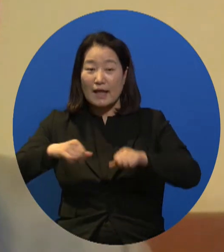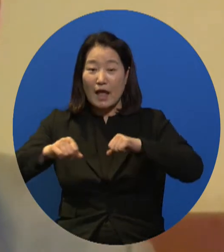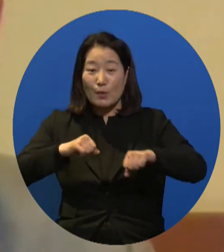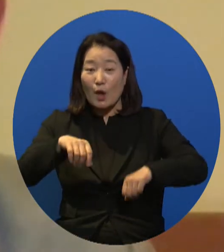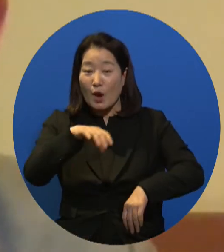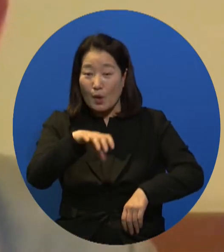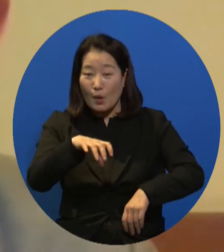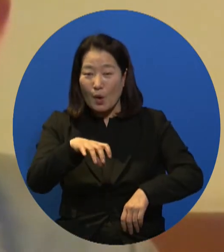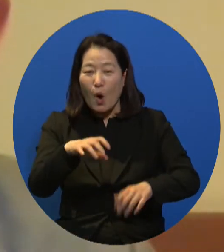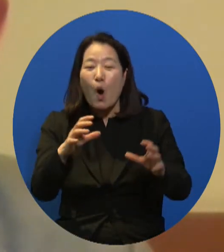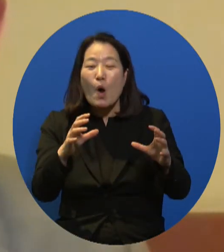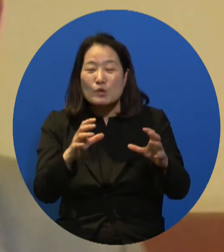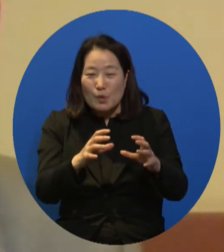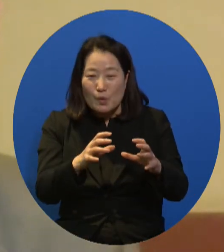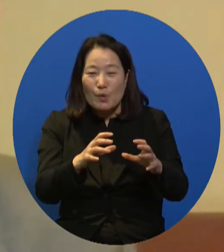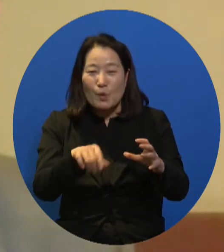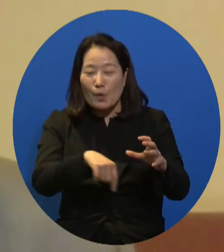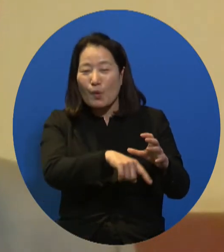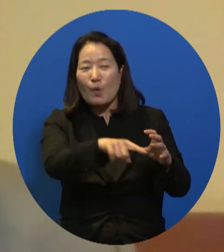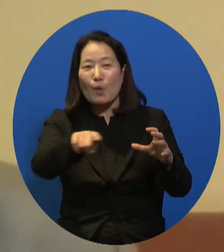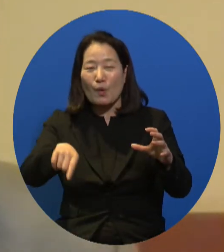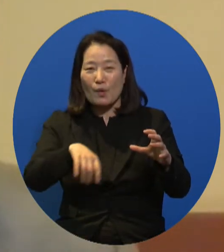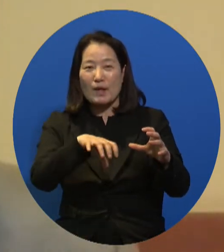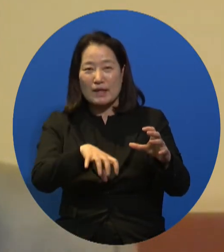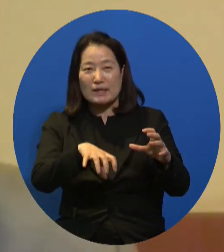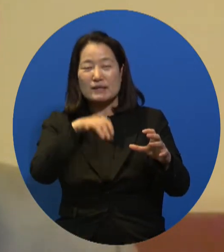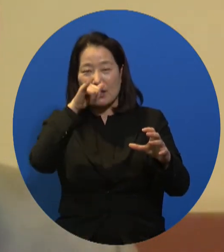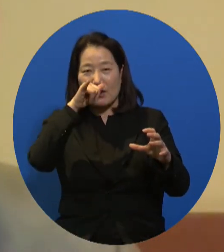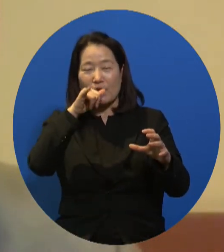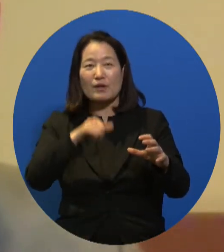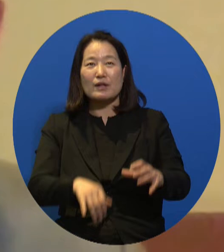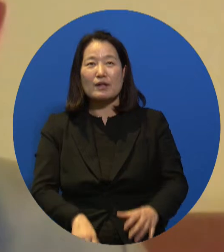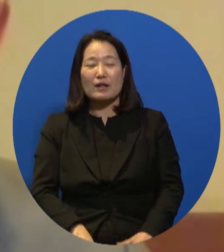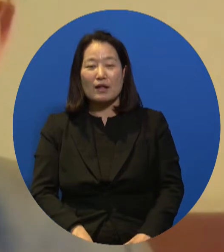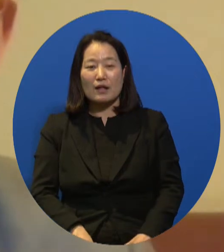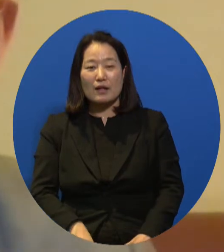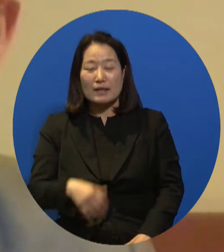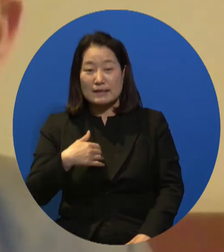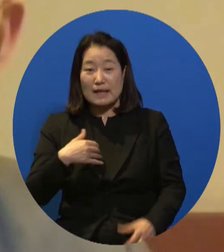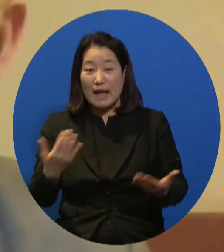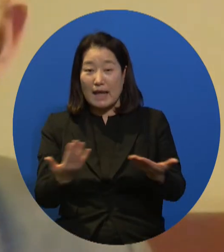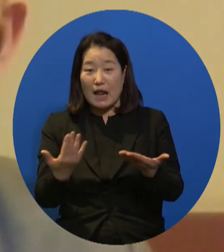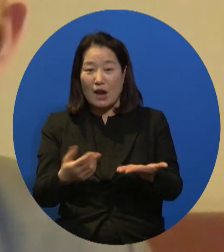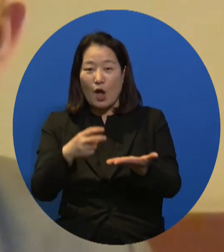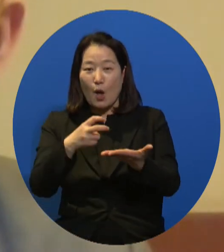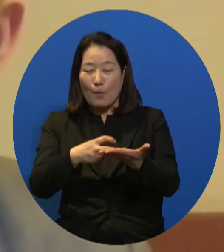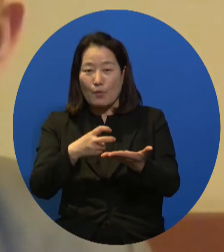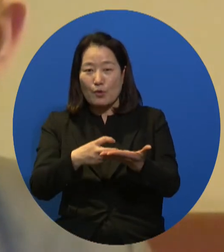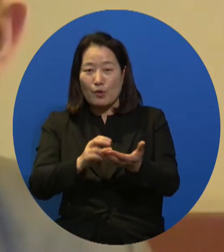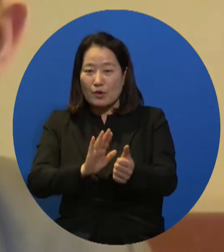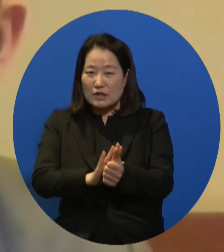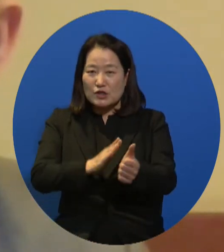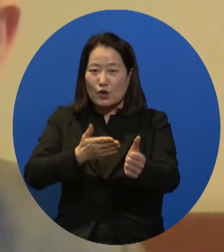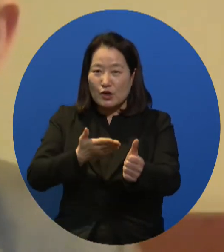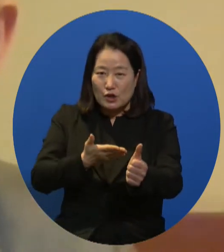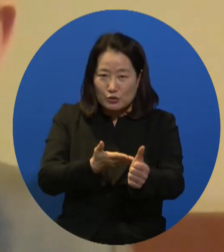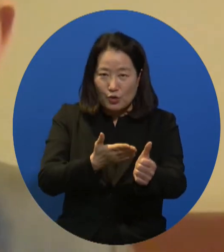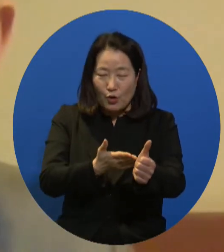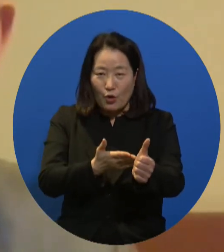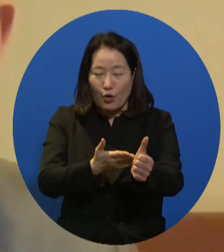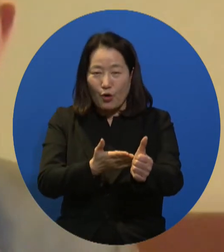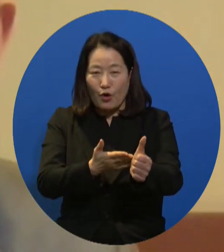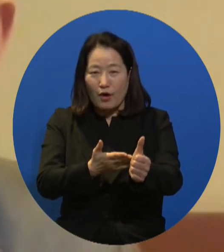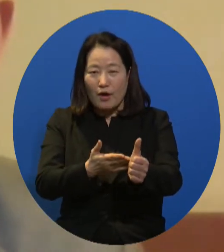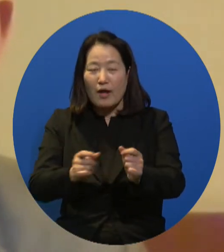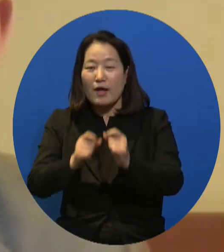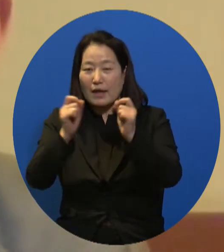Foundation, which is a specialist legal advocacy non-governmental organization headquartered in